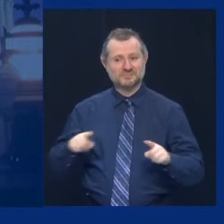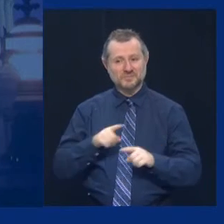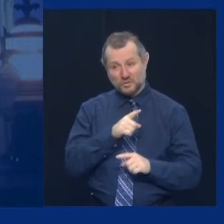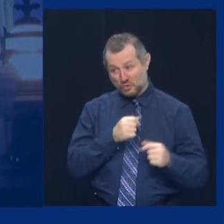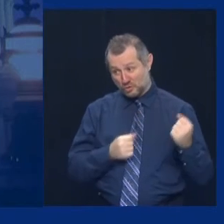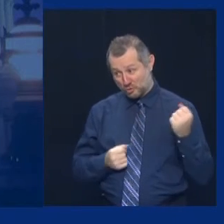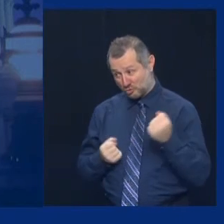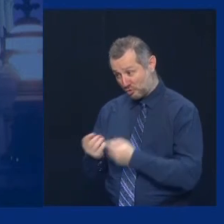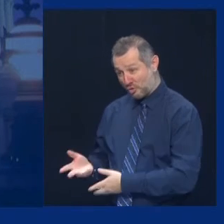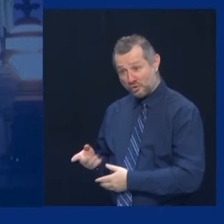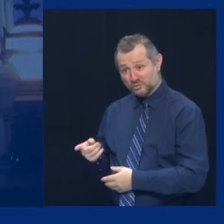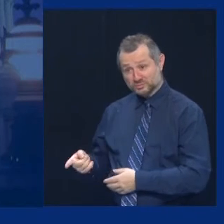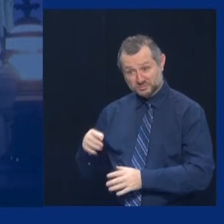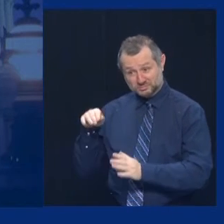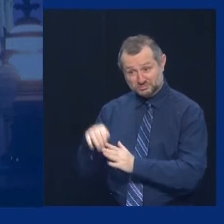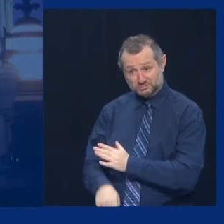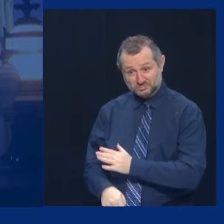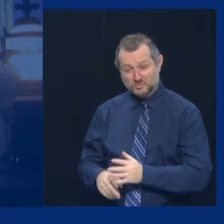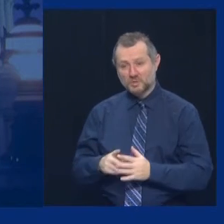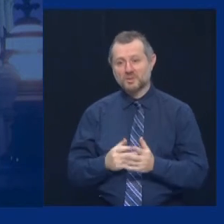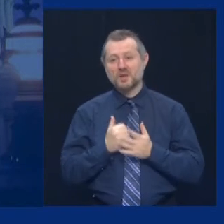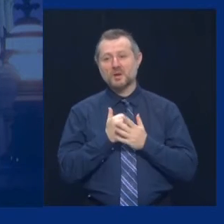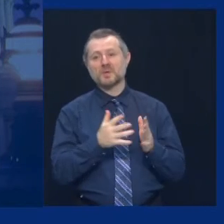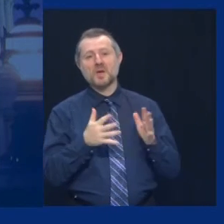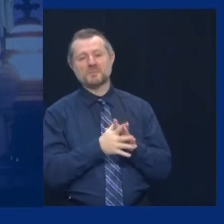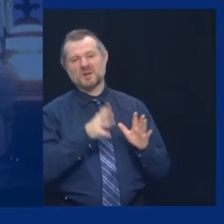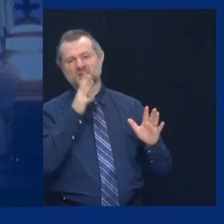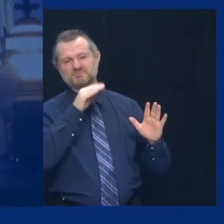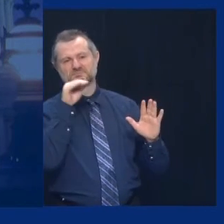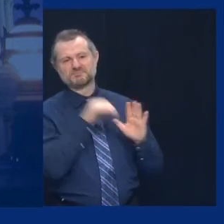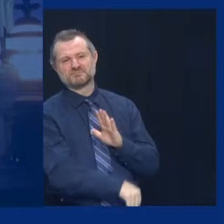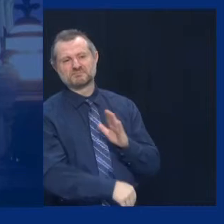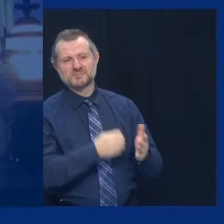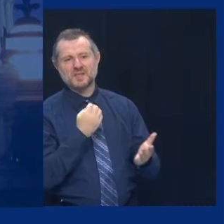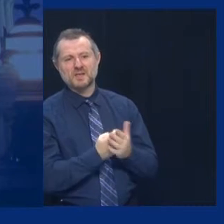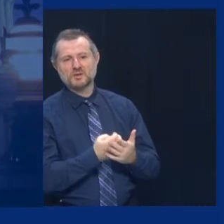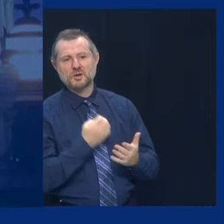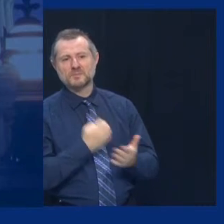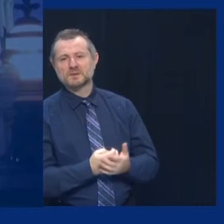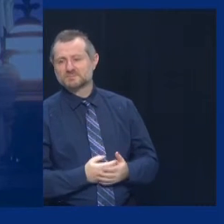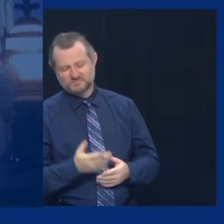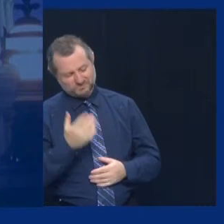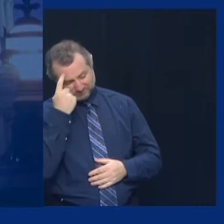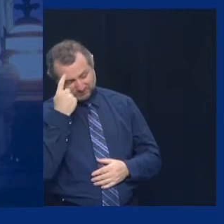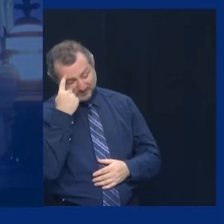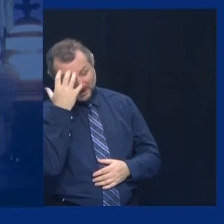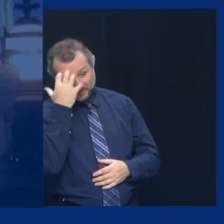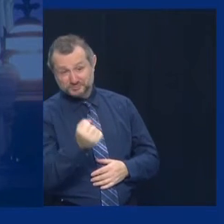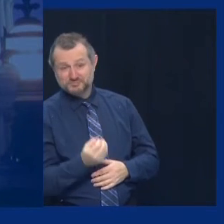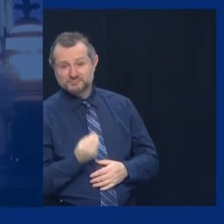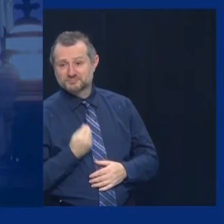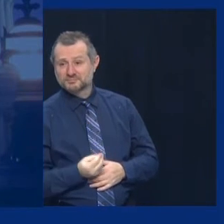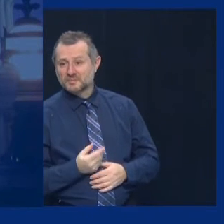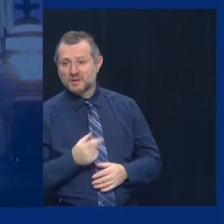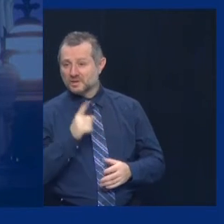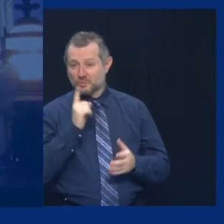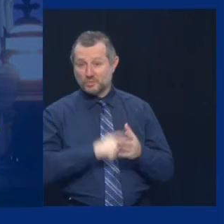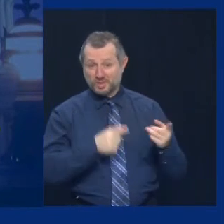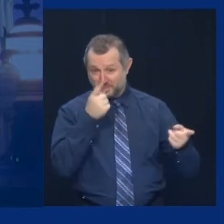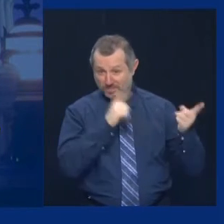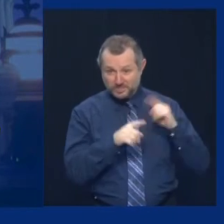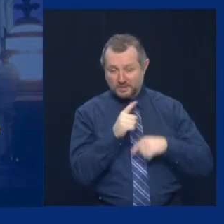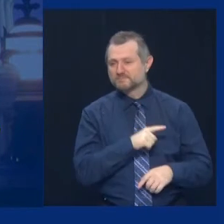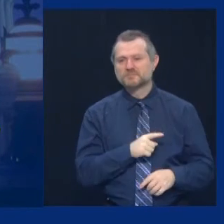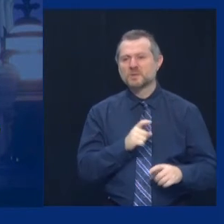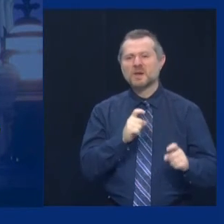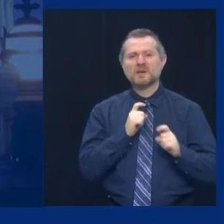It makes absolutely no sense. And what they did provided no funding for New York State,